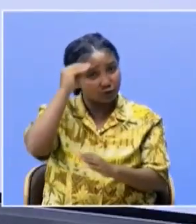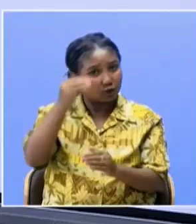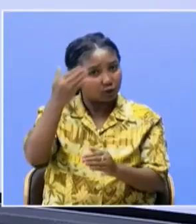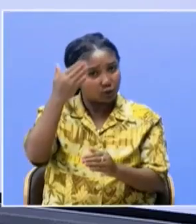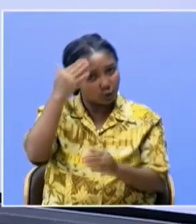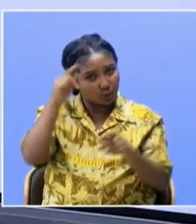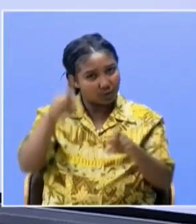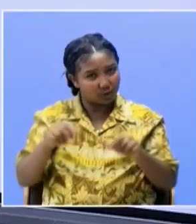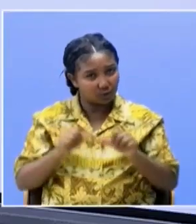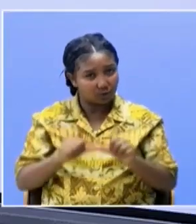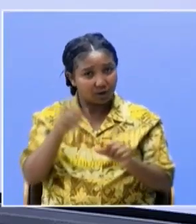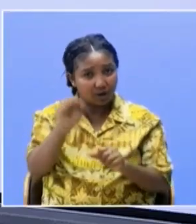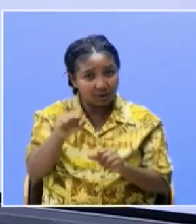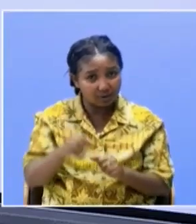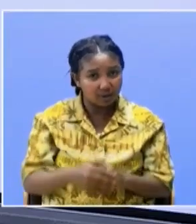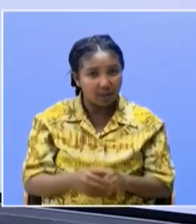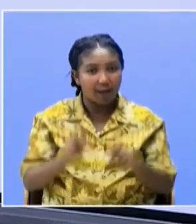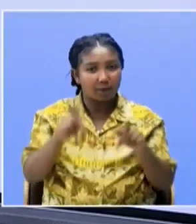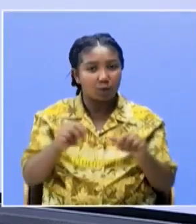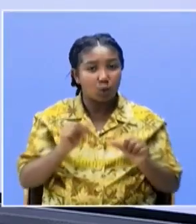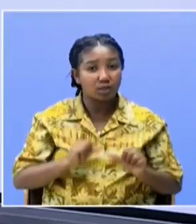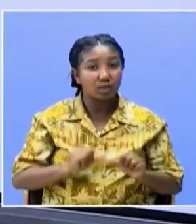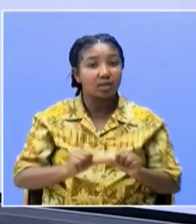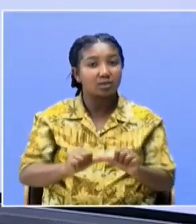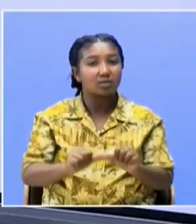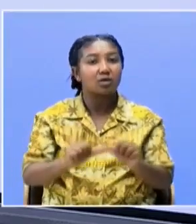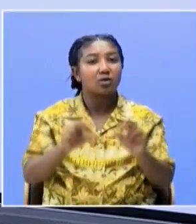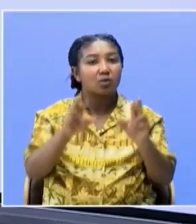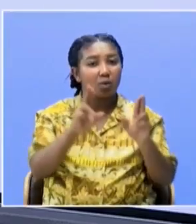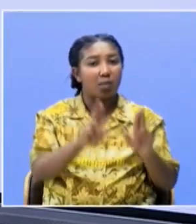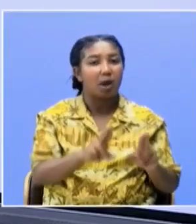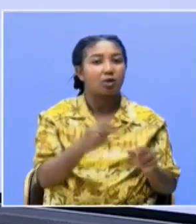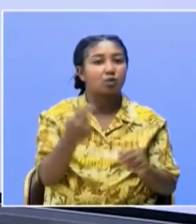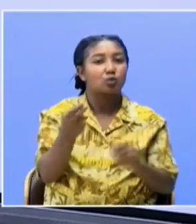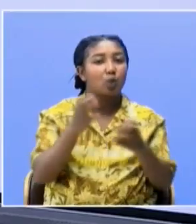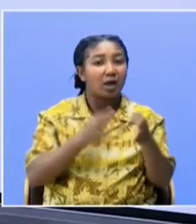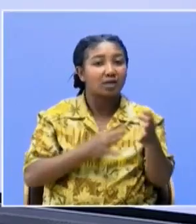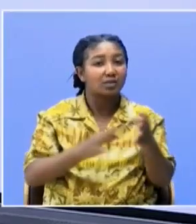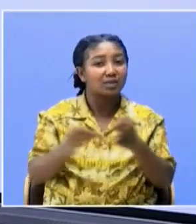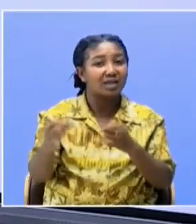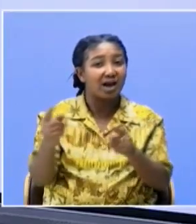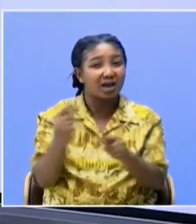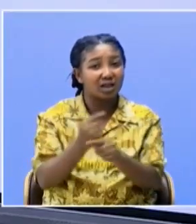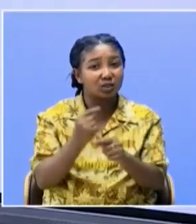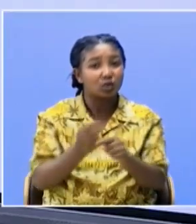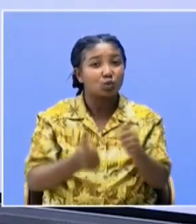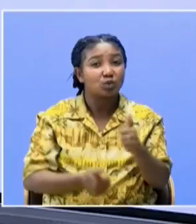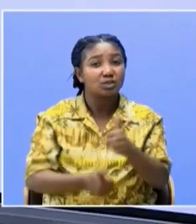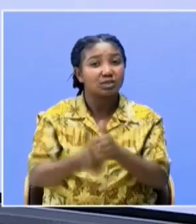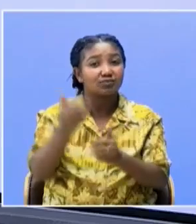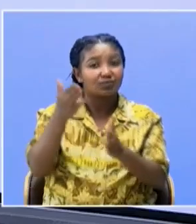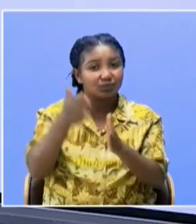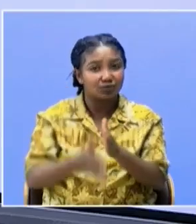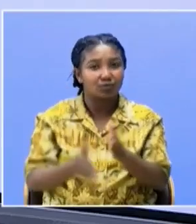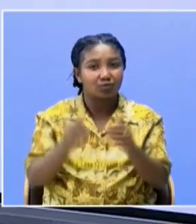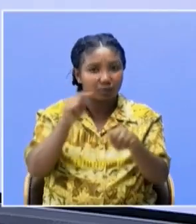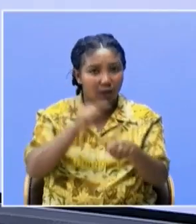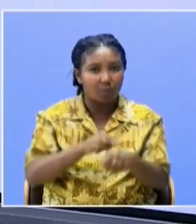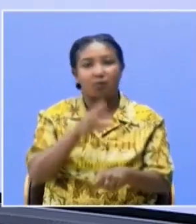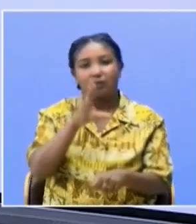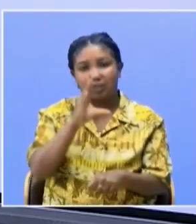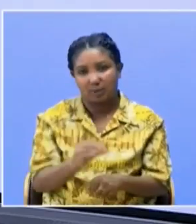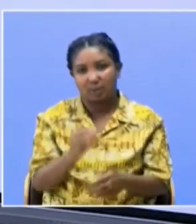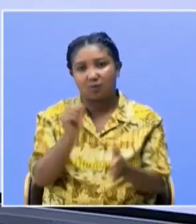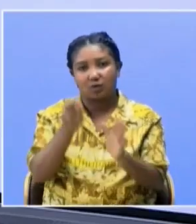present continuous, right? Present continuous normally is used to express an action which is happening at the time of speaking. Like,